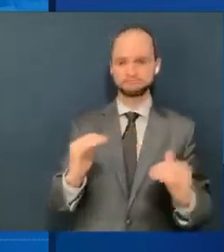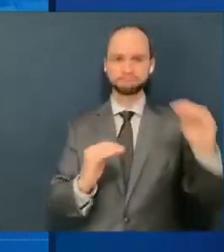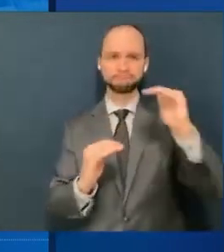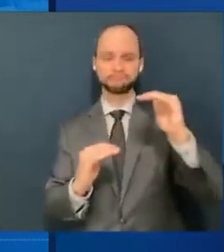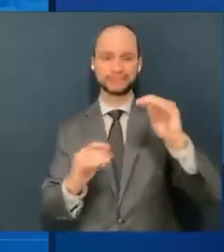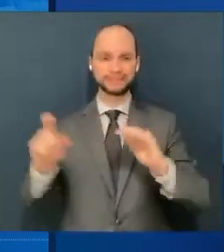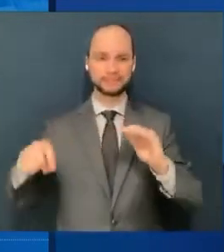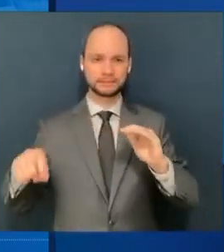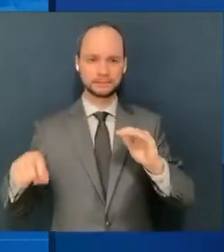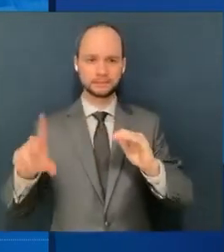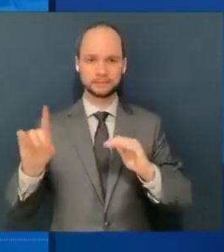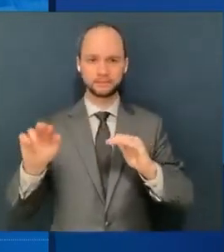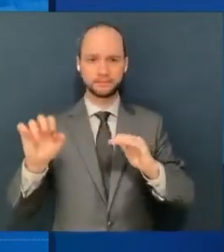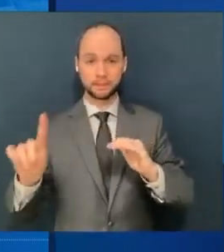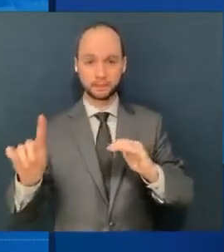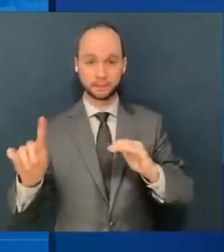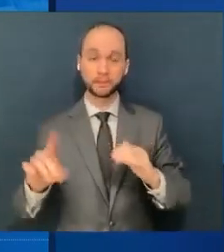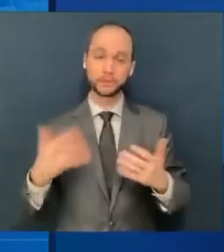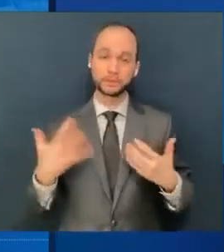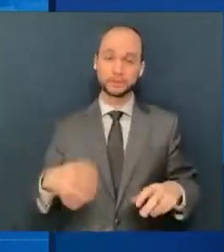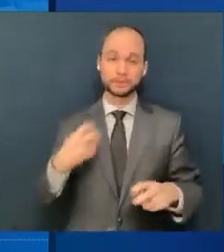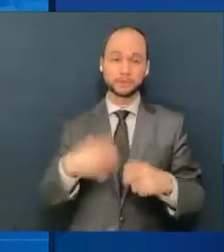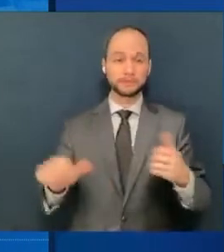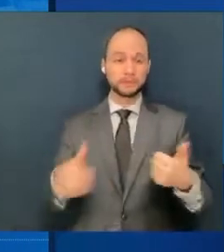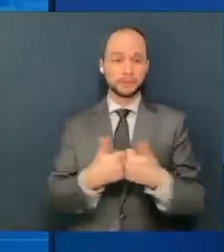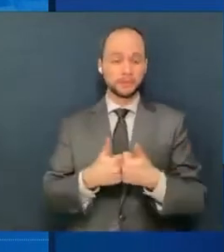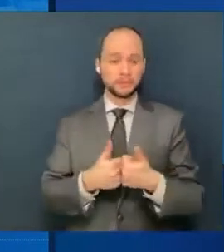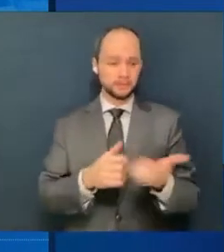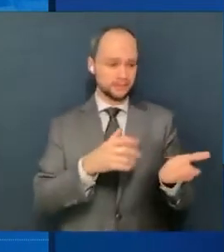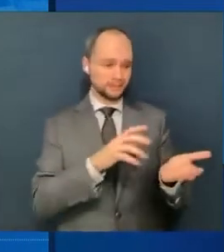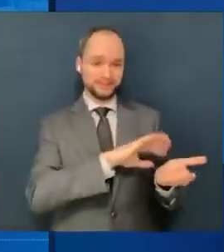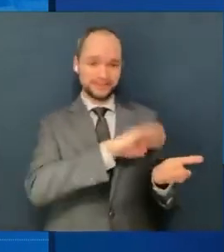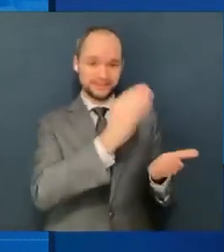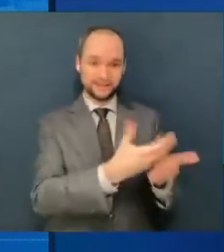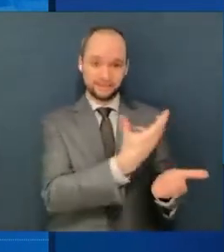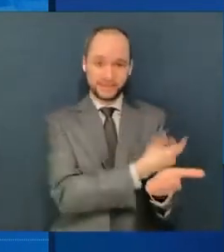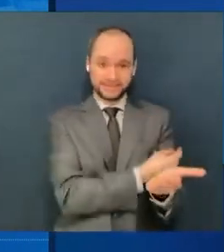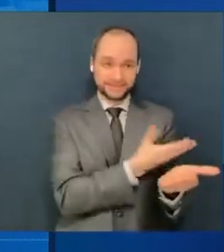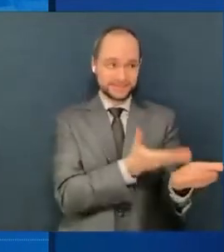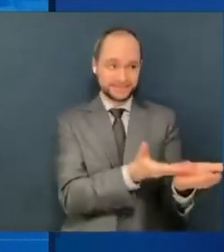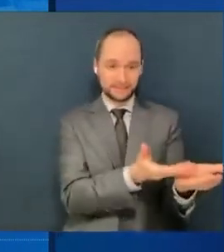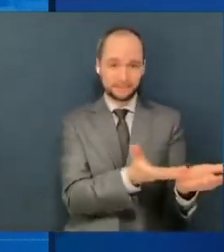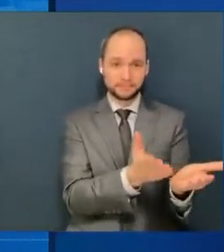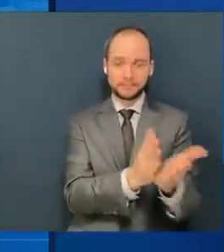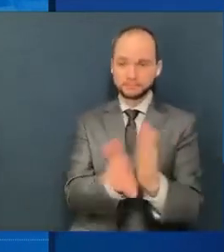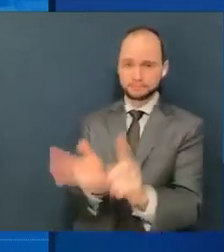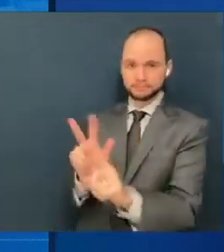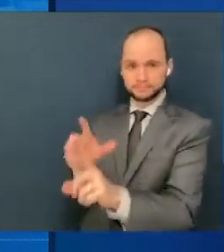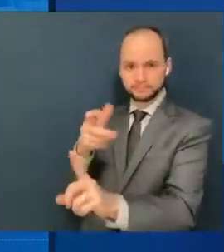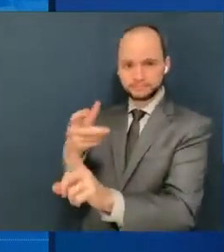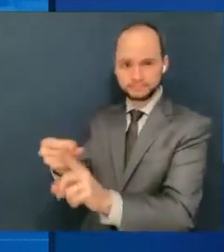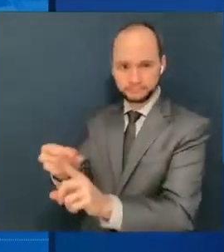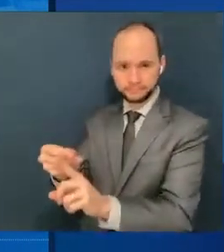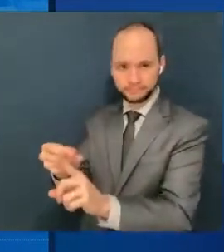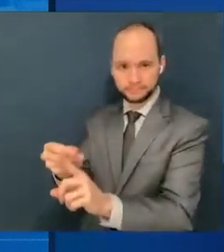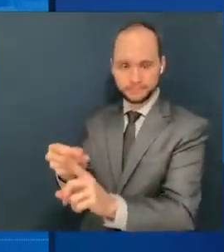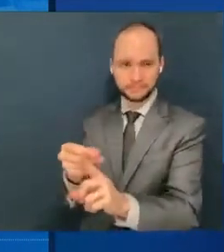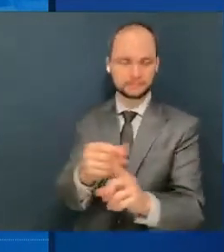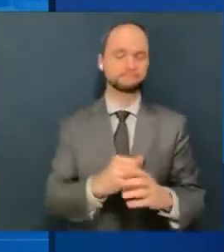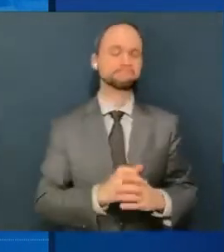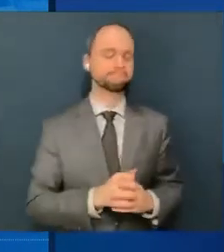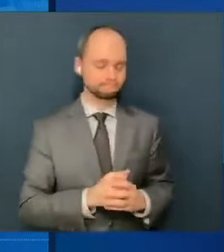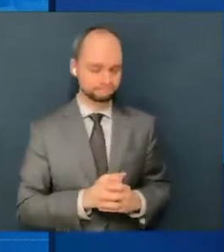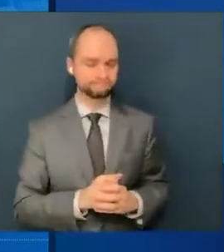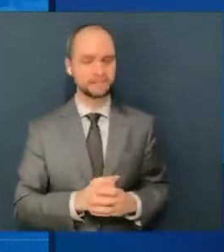one of the toughest challenges, turning vaccines into vaccinations for billions of people, particularly those most at